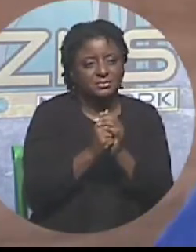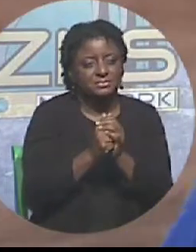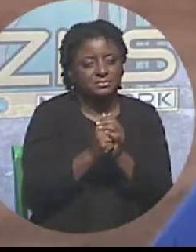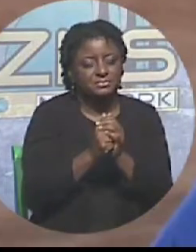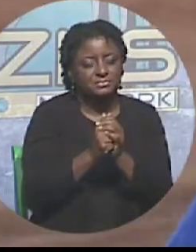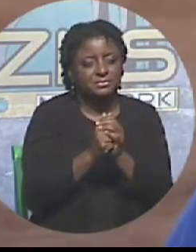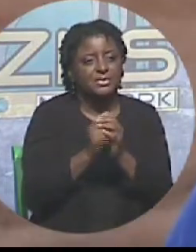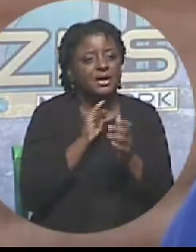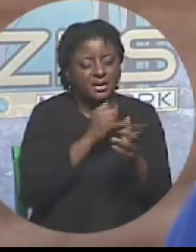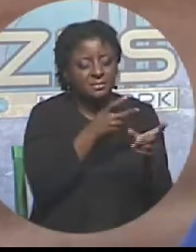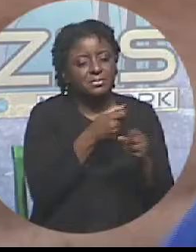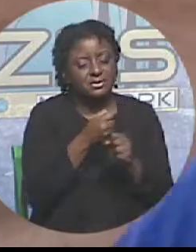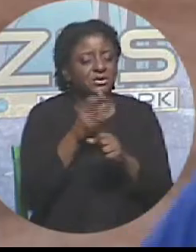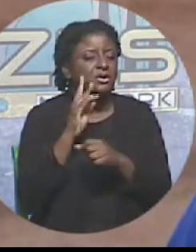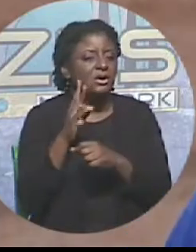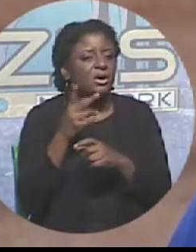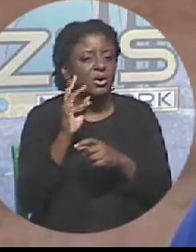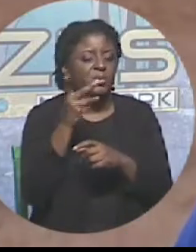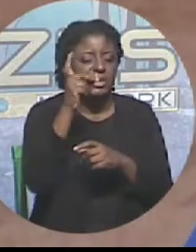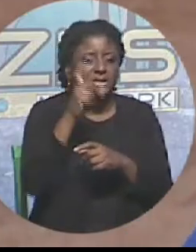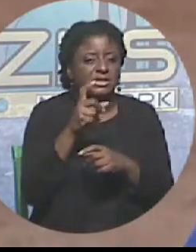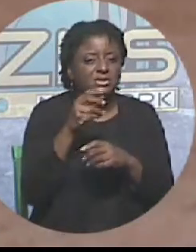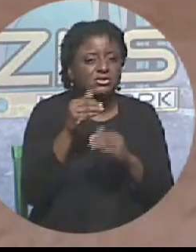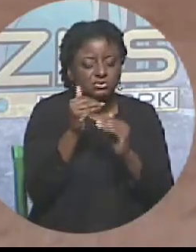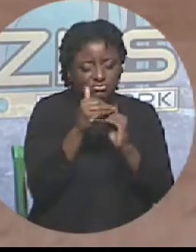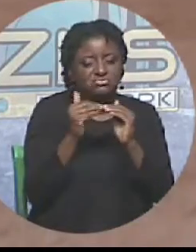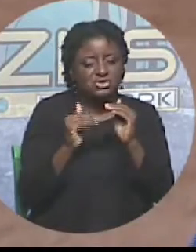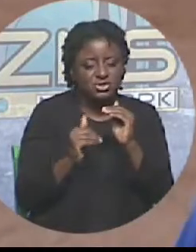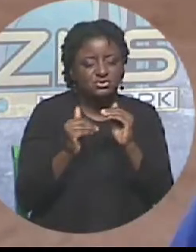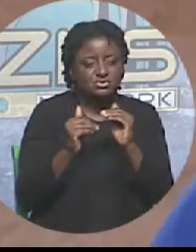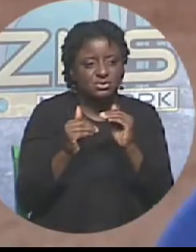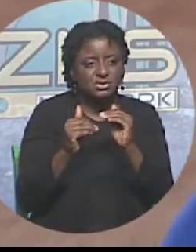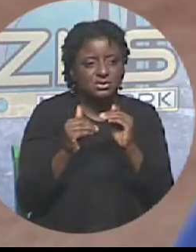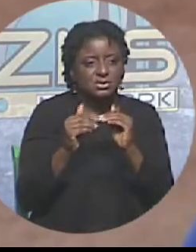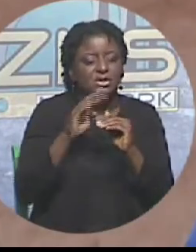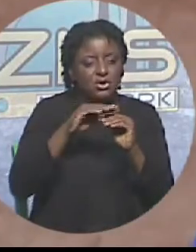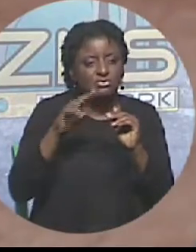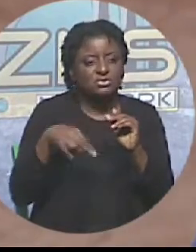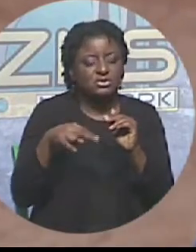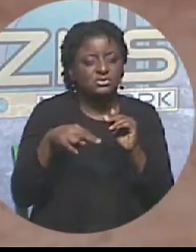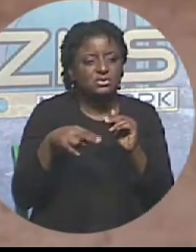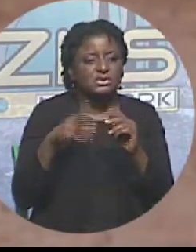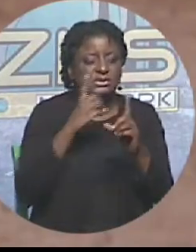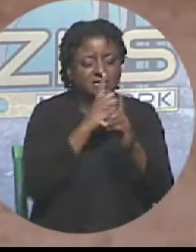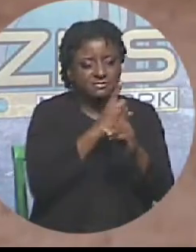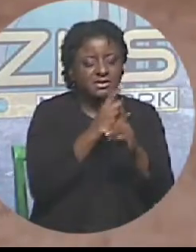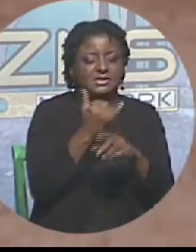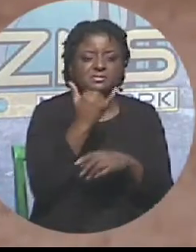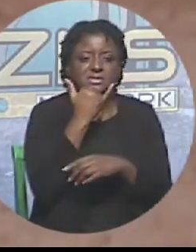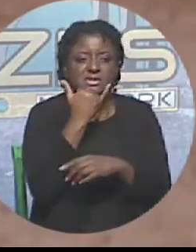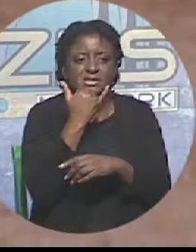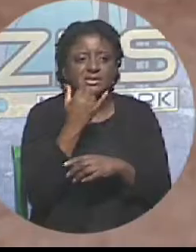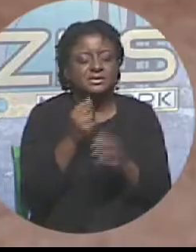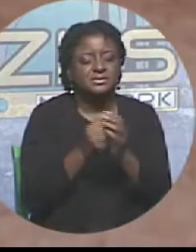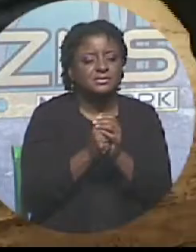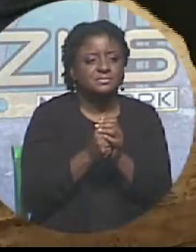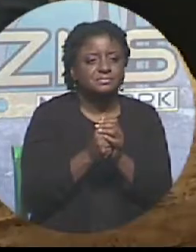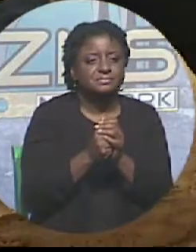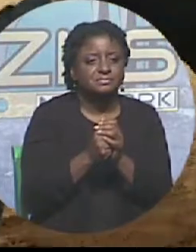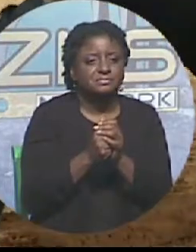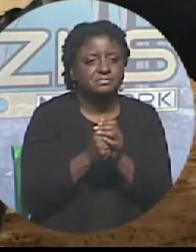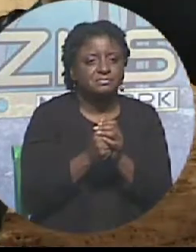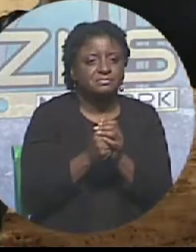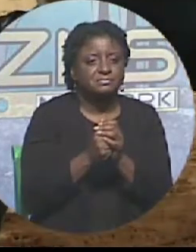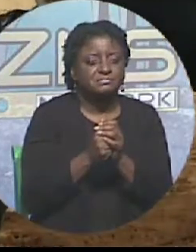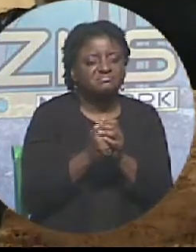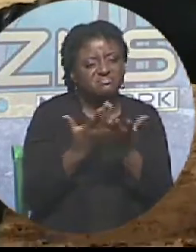cut down on those little defensive mistakes. It's the easy outs that were hurting us, and that's how they really got the run. They hit the ball, not taking nothing away from them. A